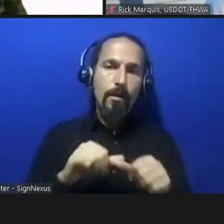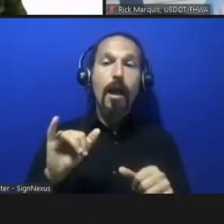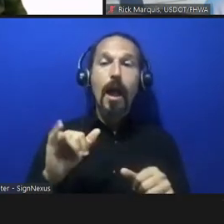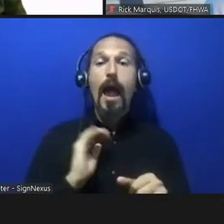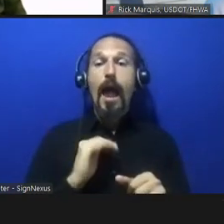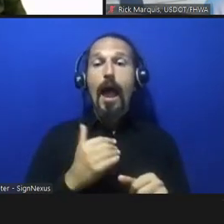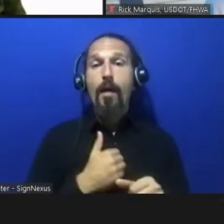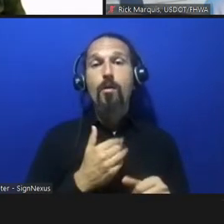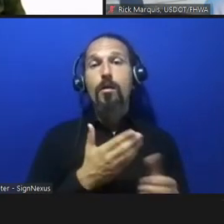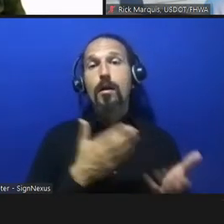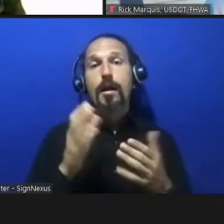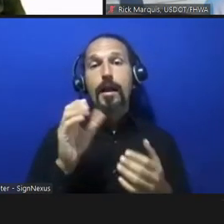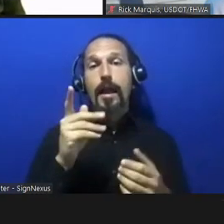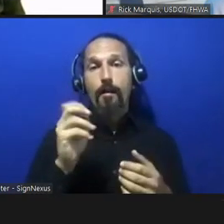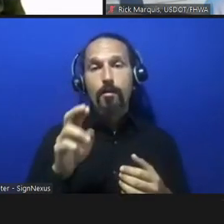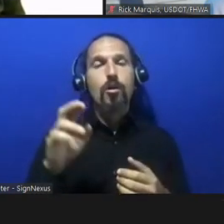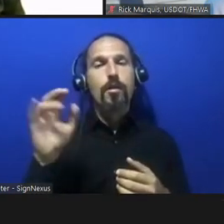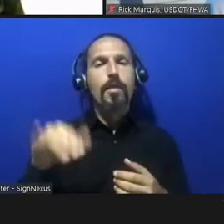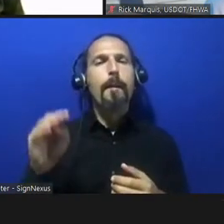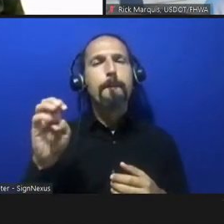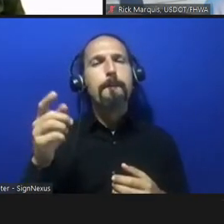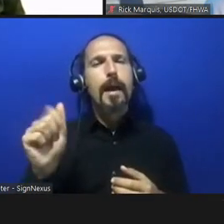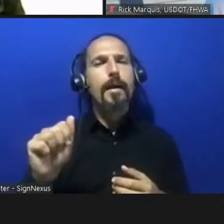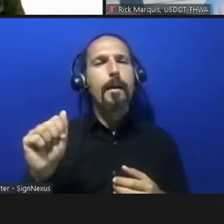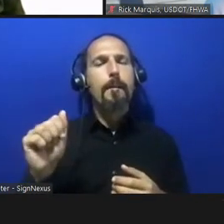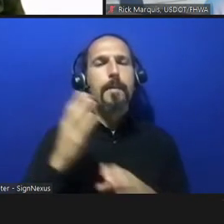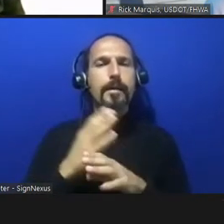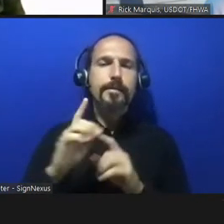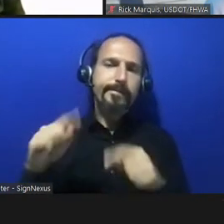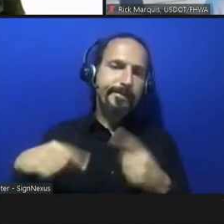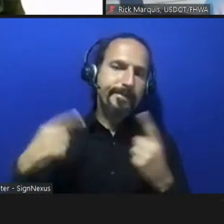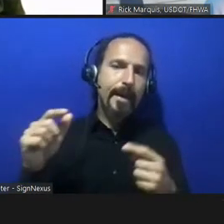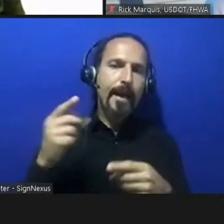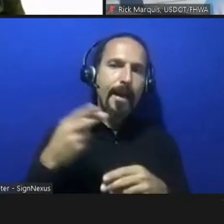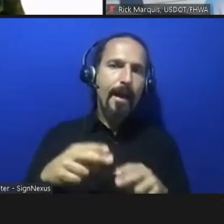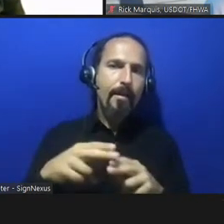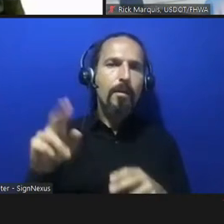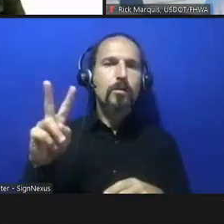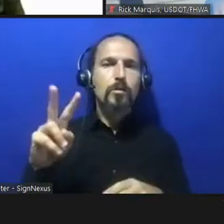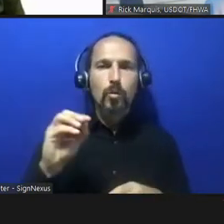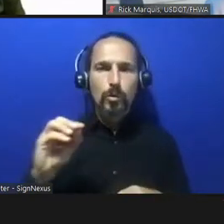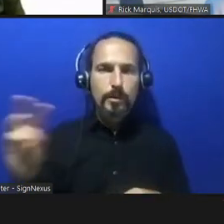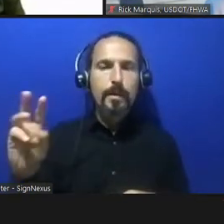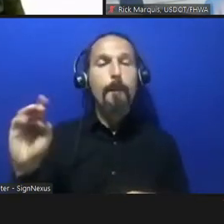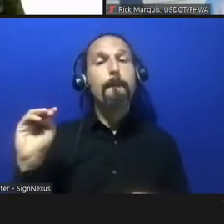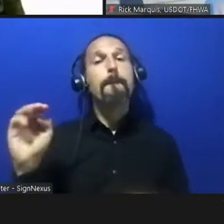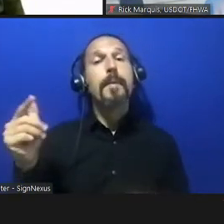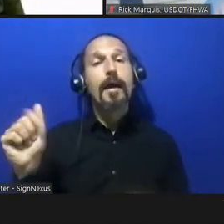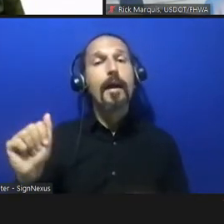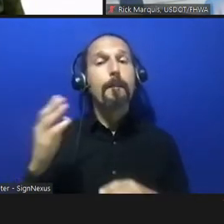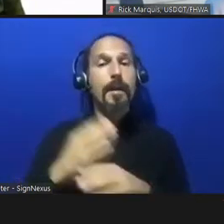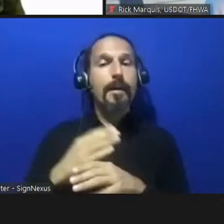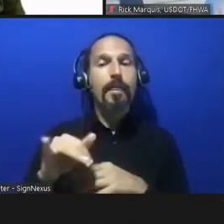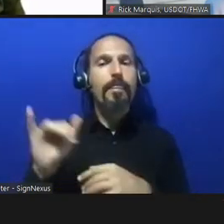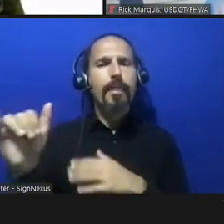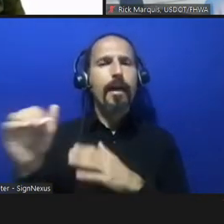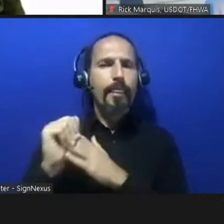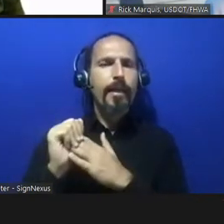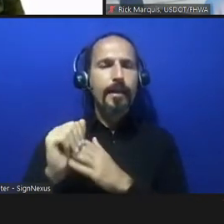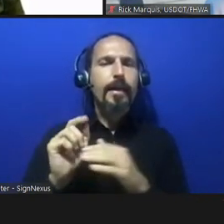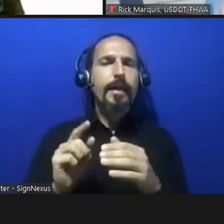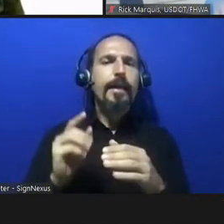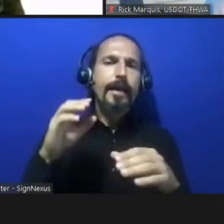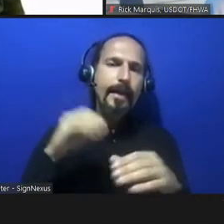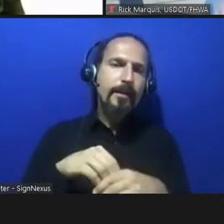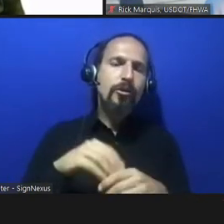carriers is notably megabus since its inception in april 2006 mega bus is one of the leading intercity motor